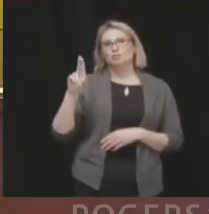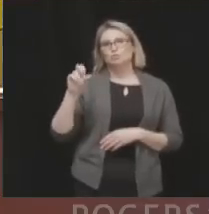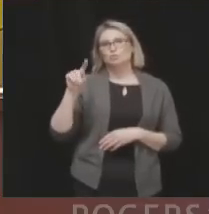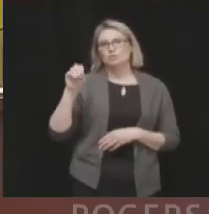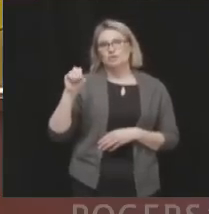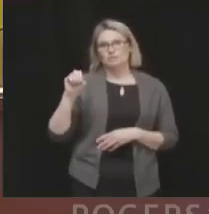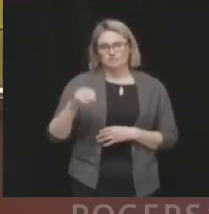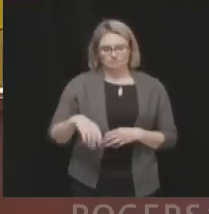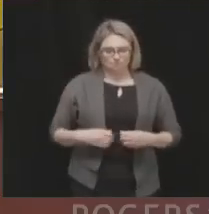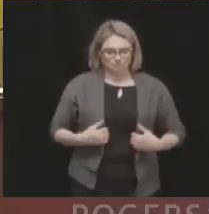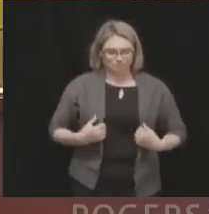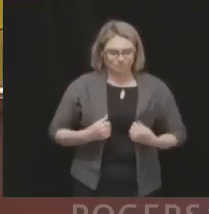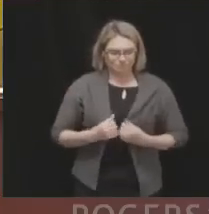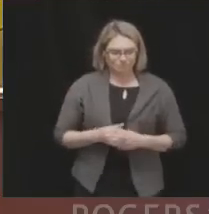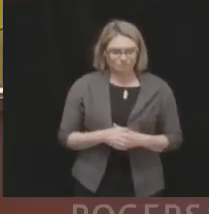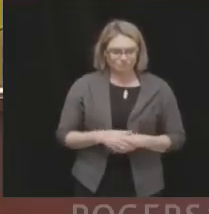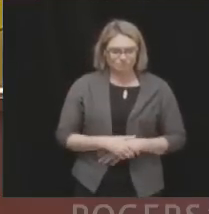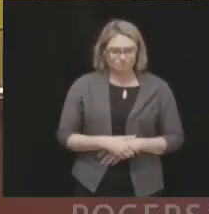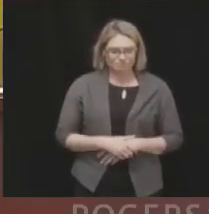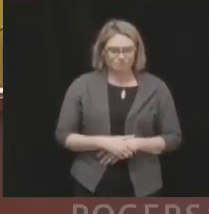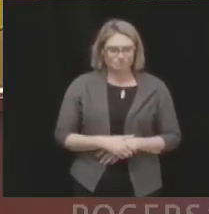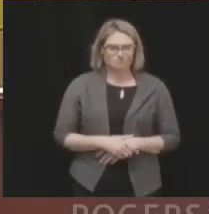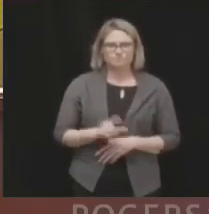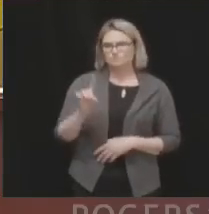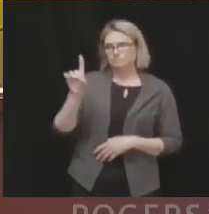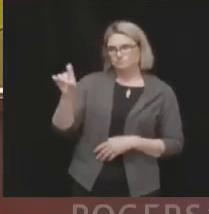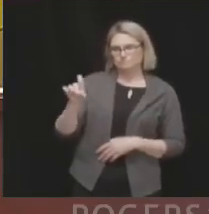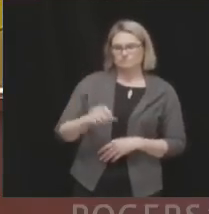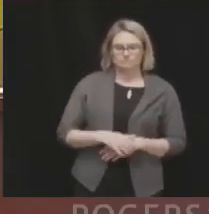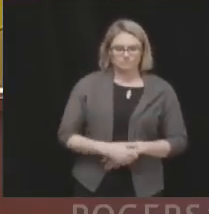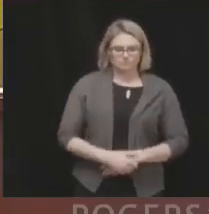Keith Doucette, Canadian Press.